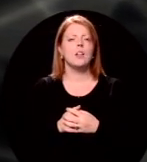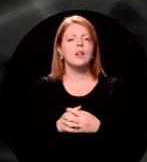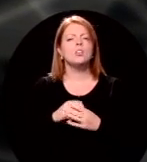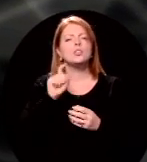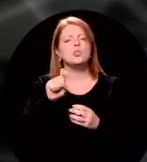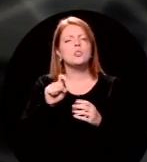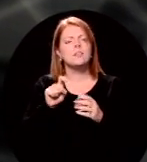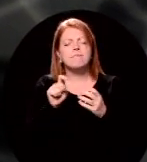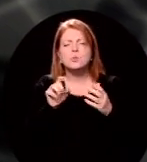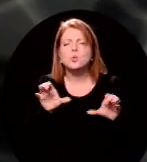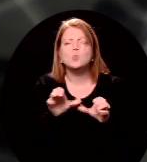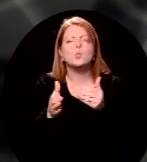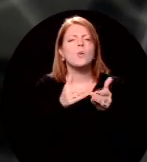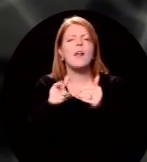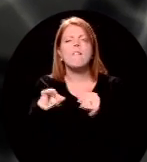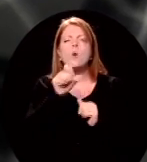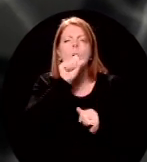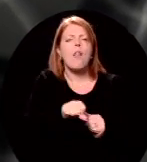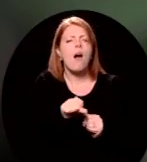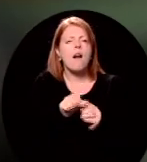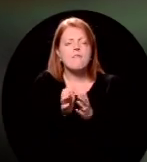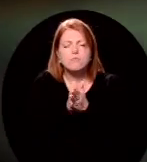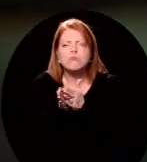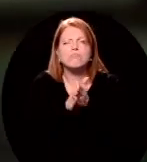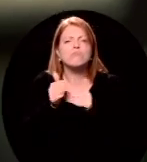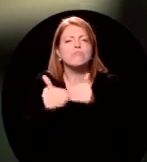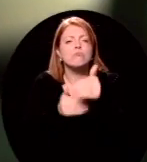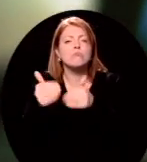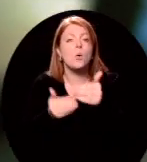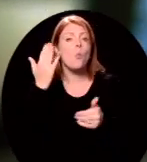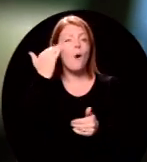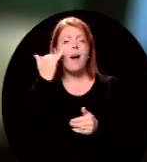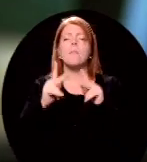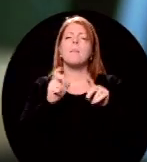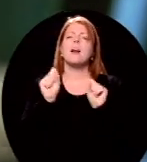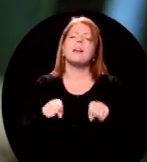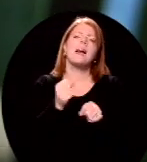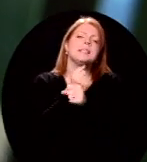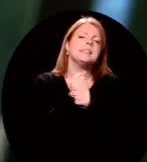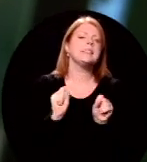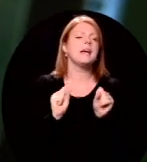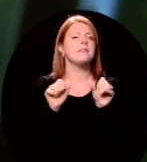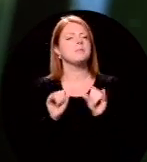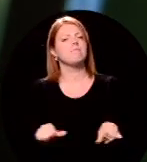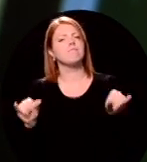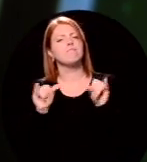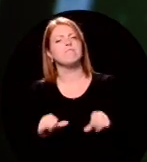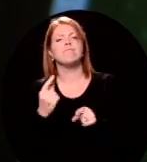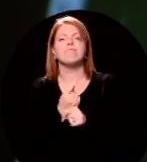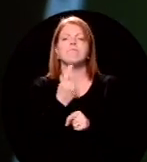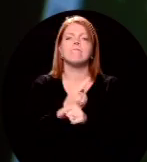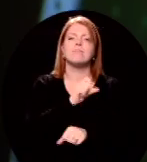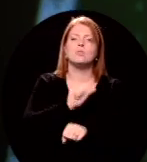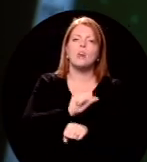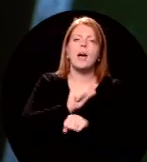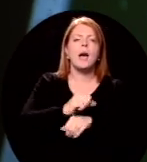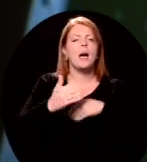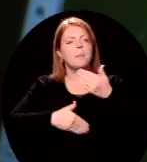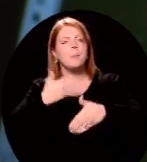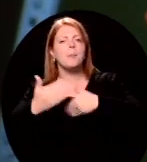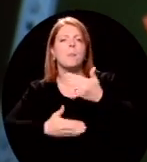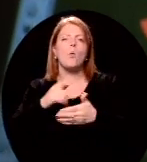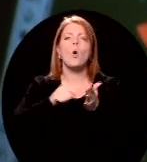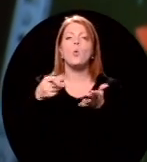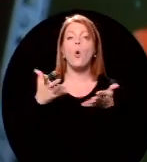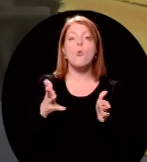Do what you love to do, because you could go the safe route all your life and just work that regular job and do